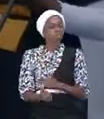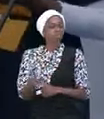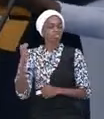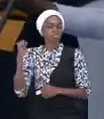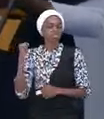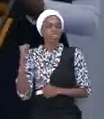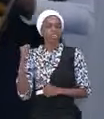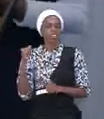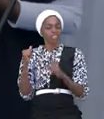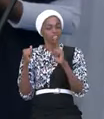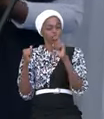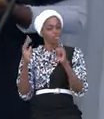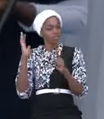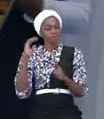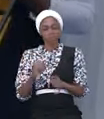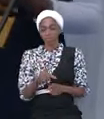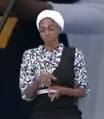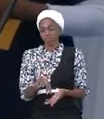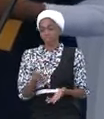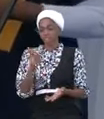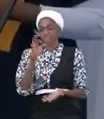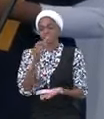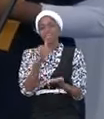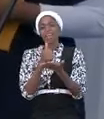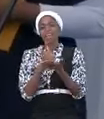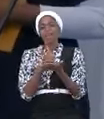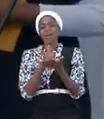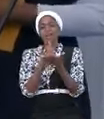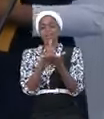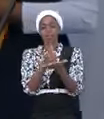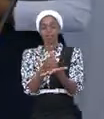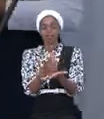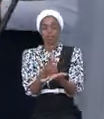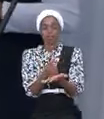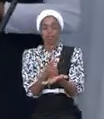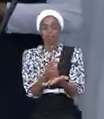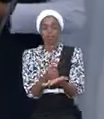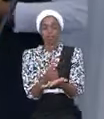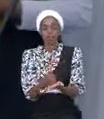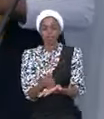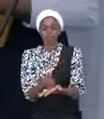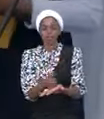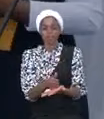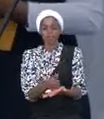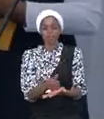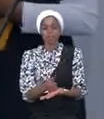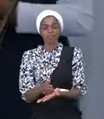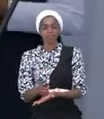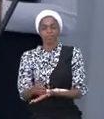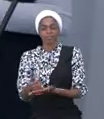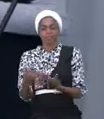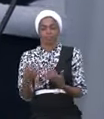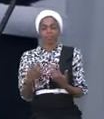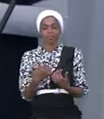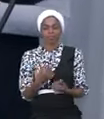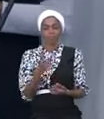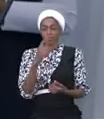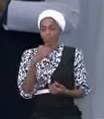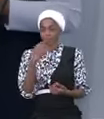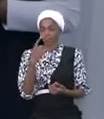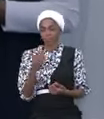are rejected, you will find a help. Now, I want us to do this together. Now, you